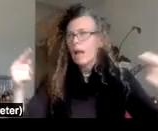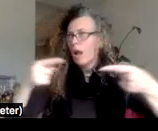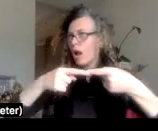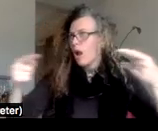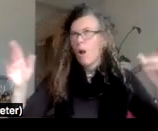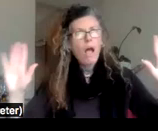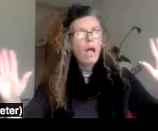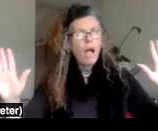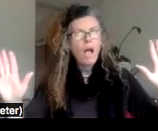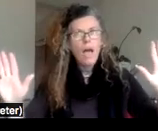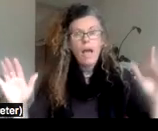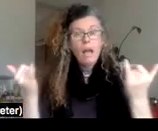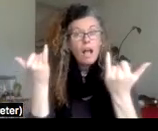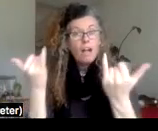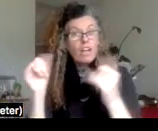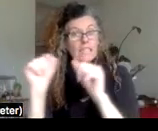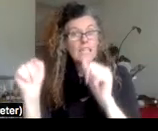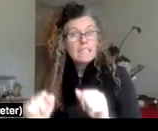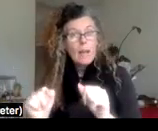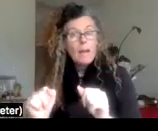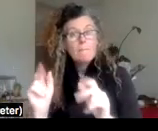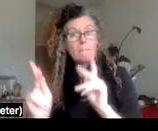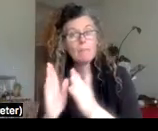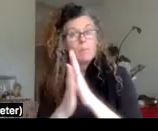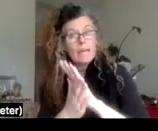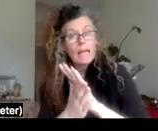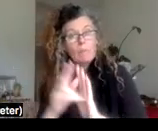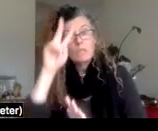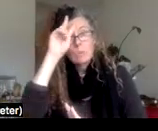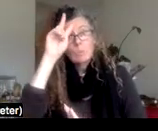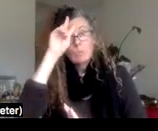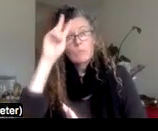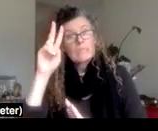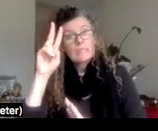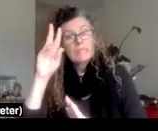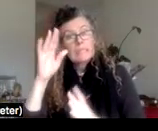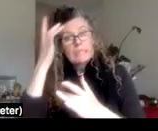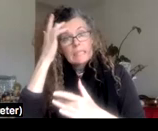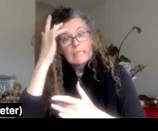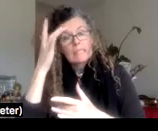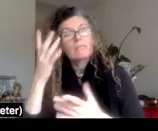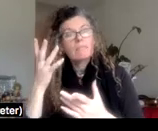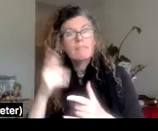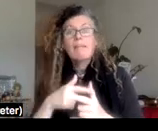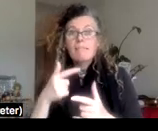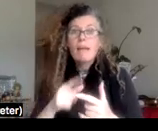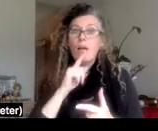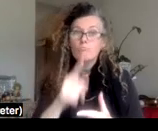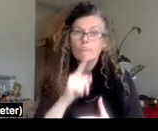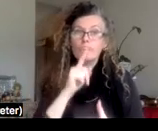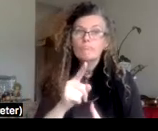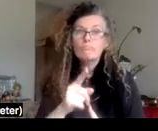conventional system, where people keep getting sicker and stupider, then there just might be something there. Yeah,